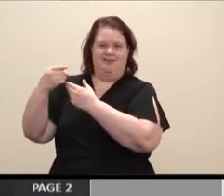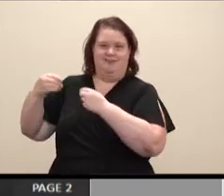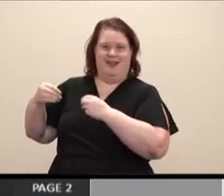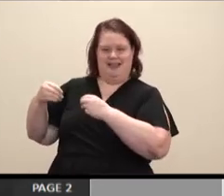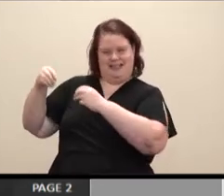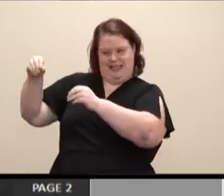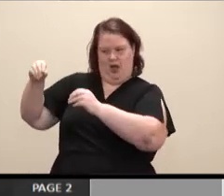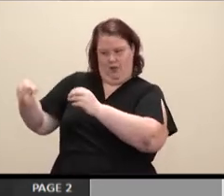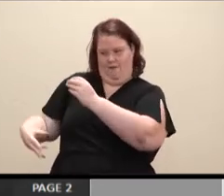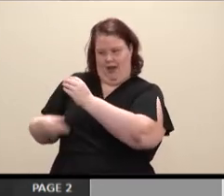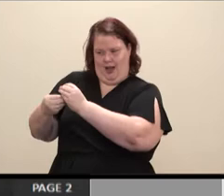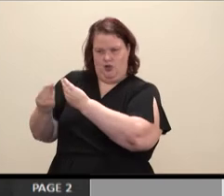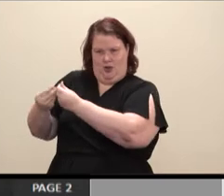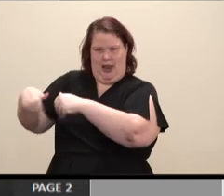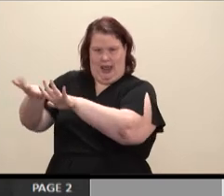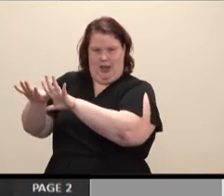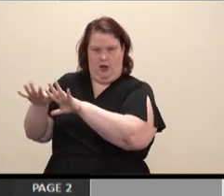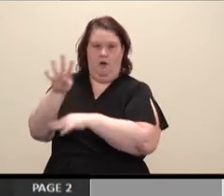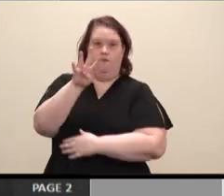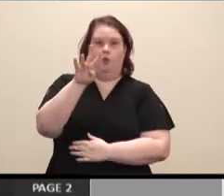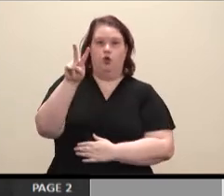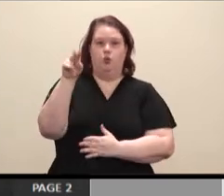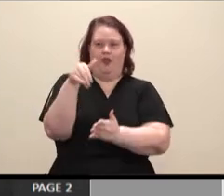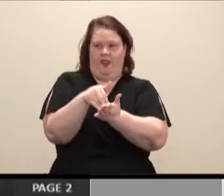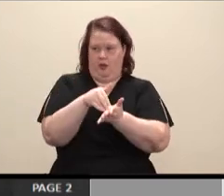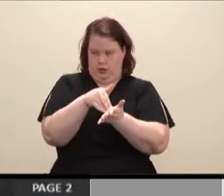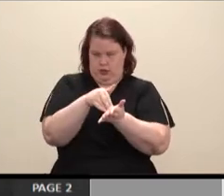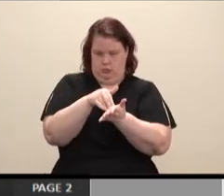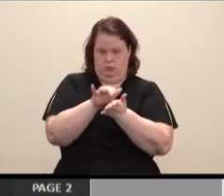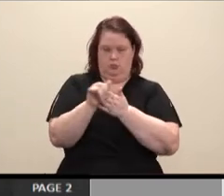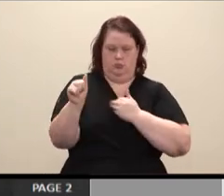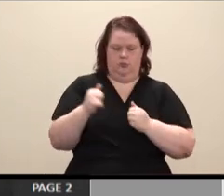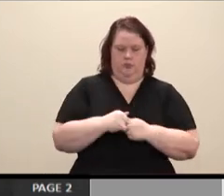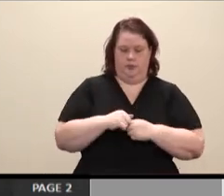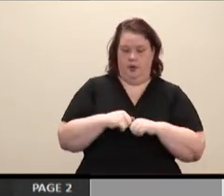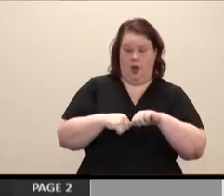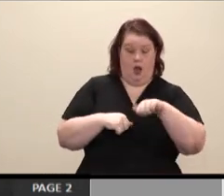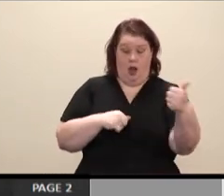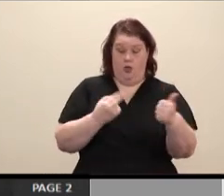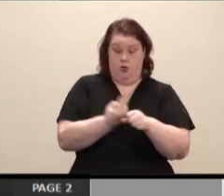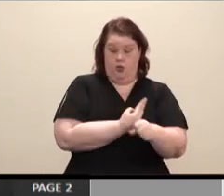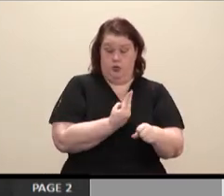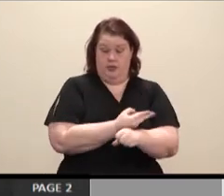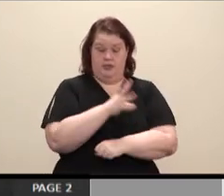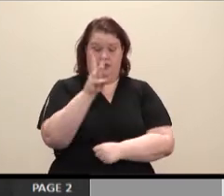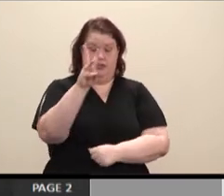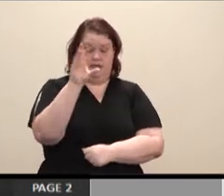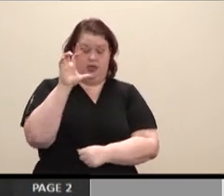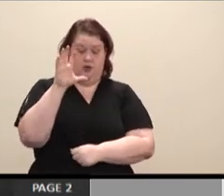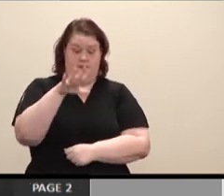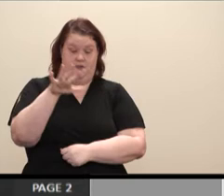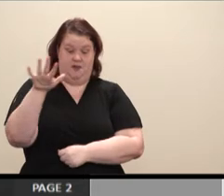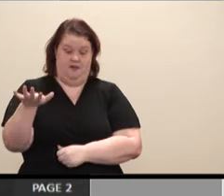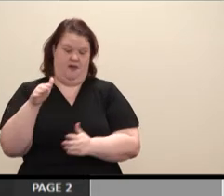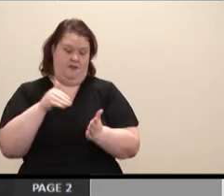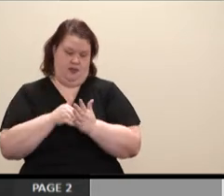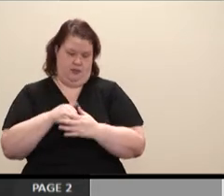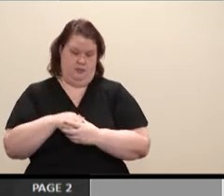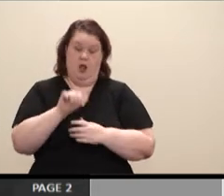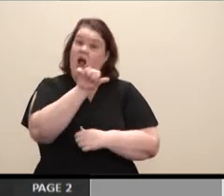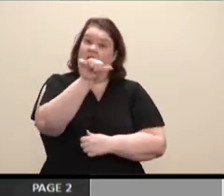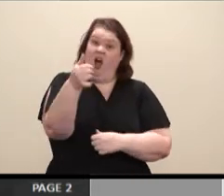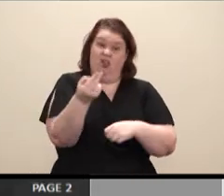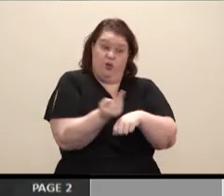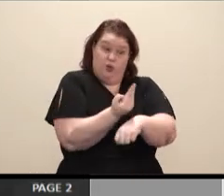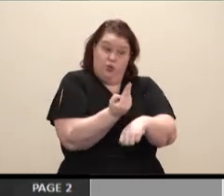our surplus property of $42,000, and then our other uses of $655,000. Now, that other uses